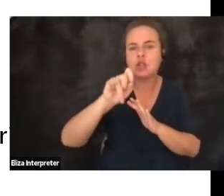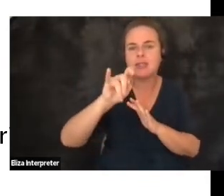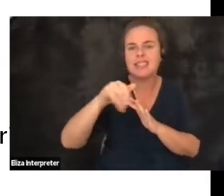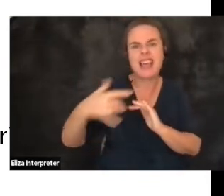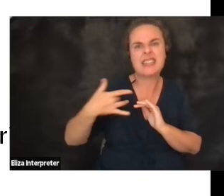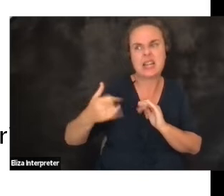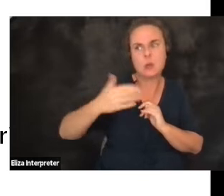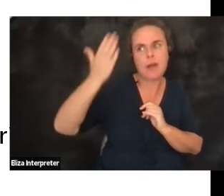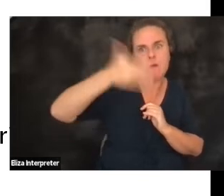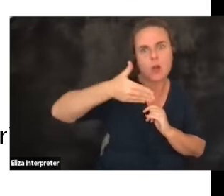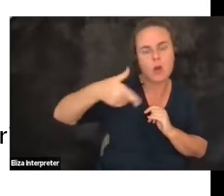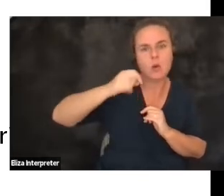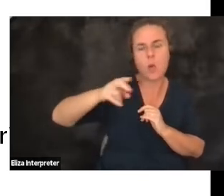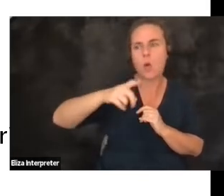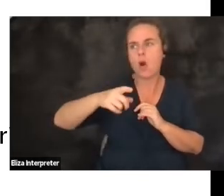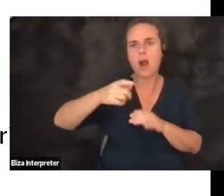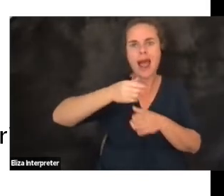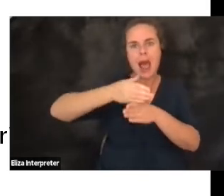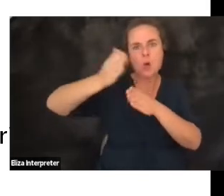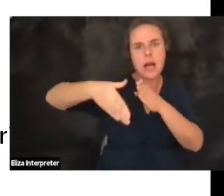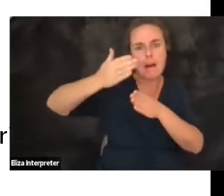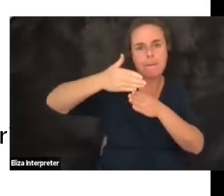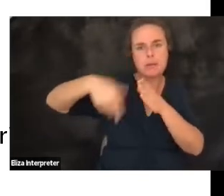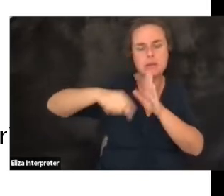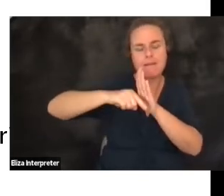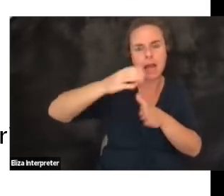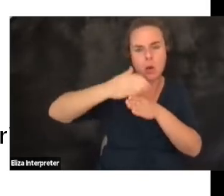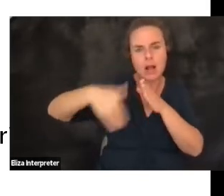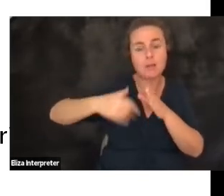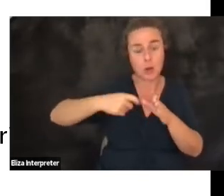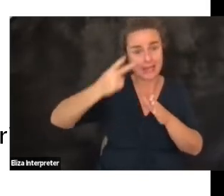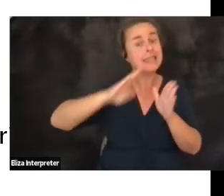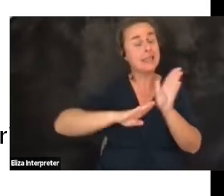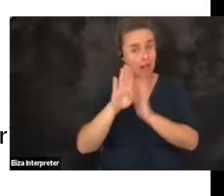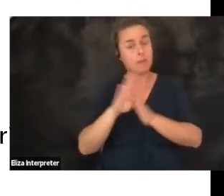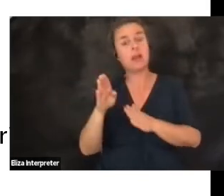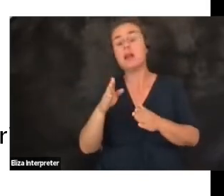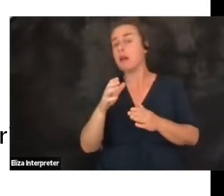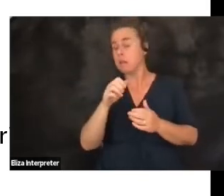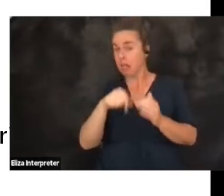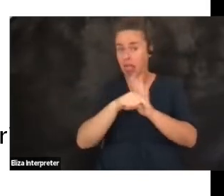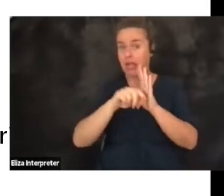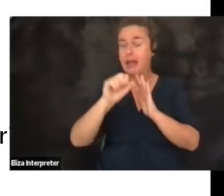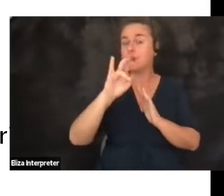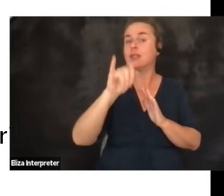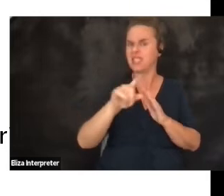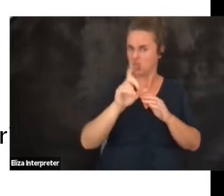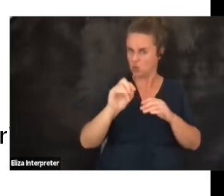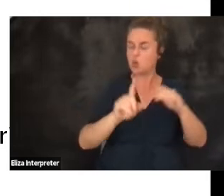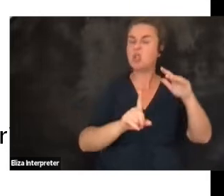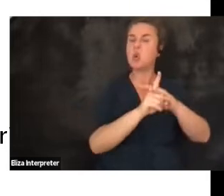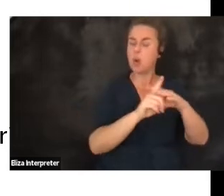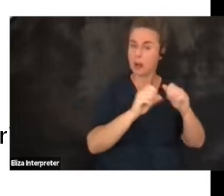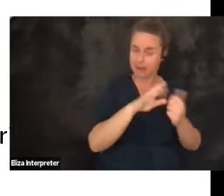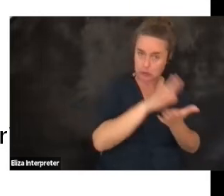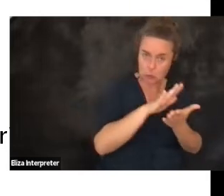also acknowledges that, developmental adversities do show up in our formal systems, in our schools, in our healthcare,